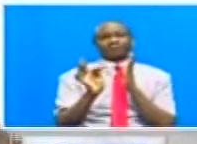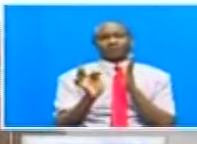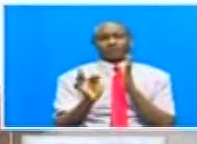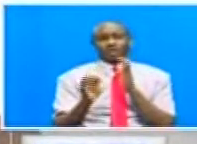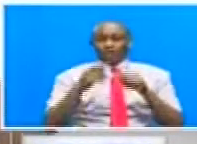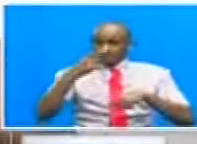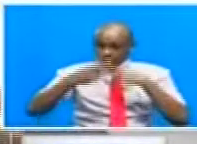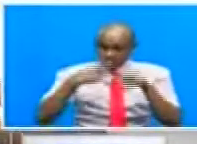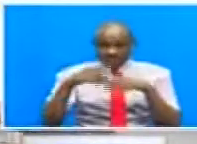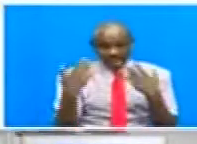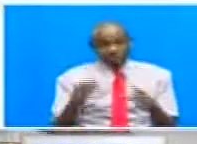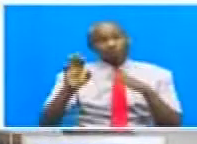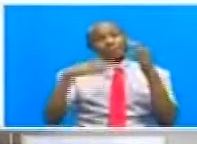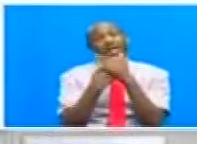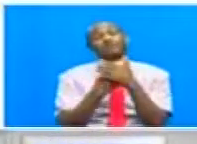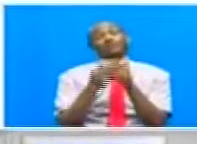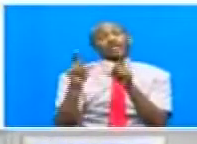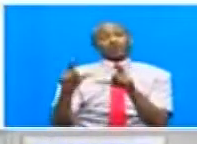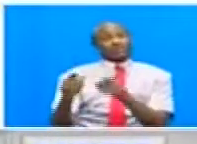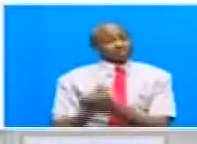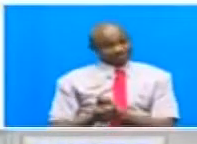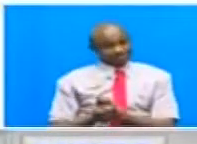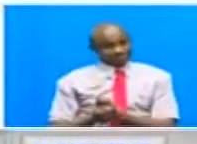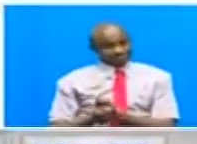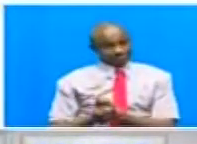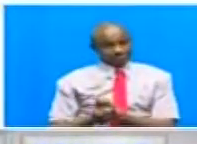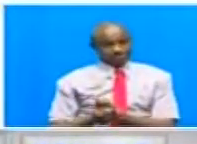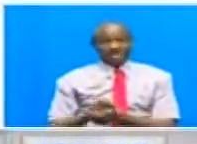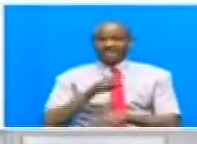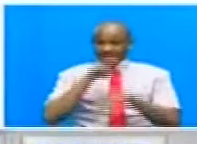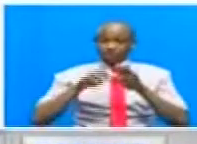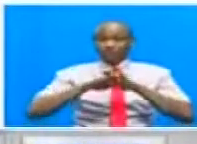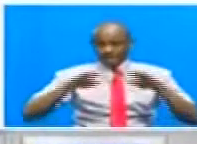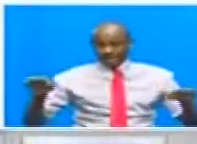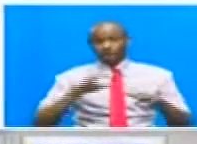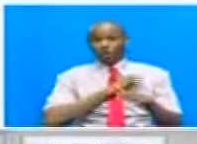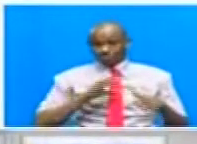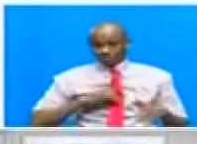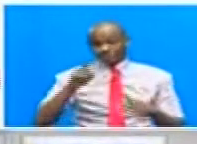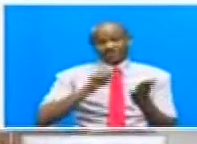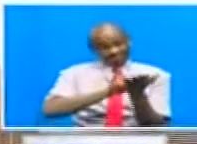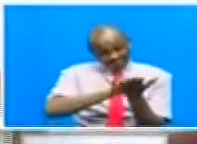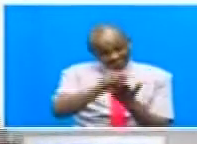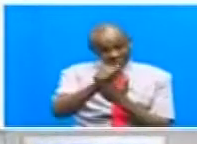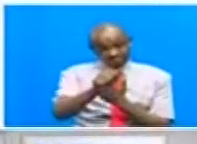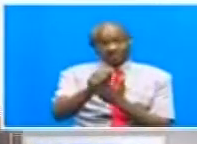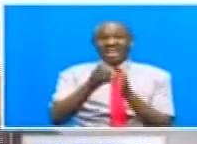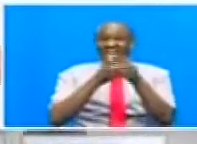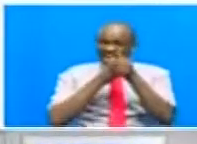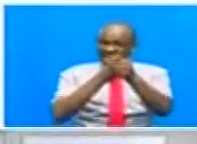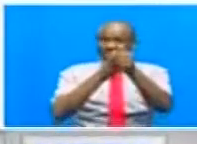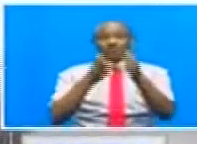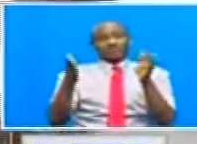the process by which you apply for title deeds. Mm-hmm. The National Land Commission has just published a six-step guide for